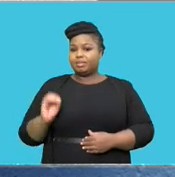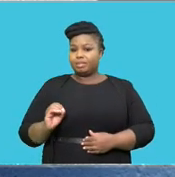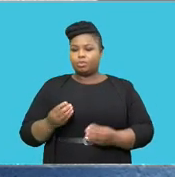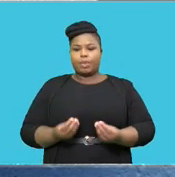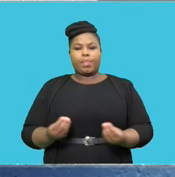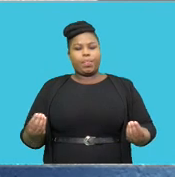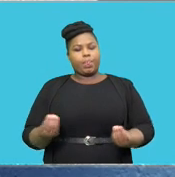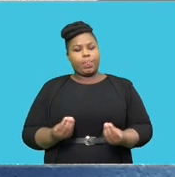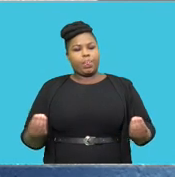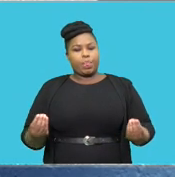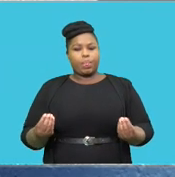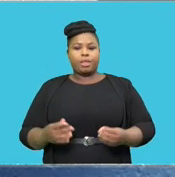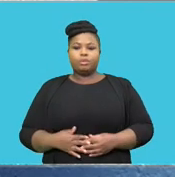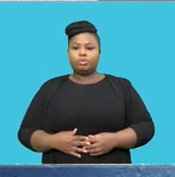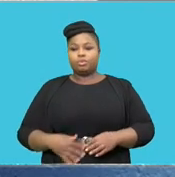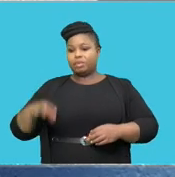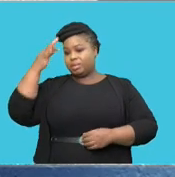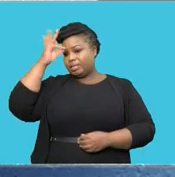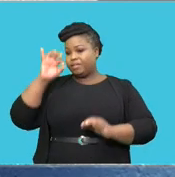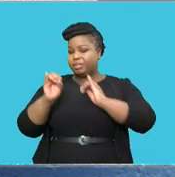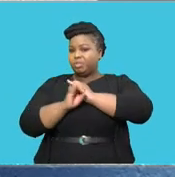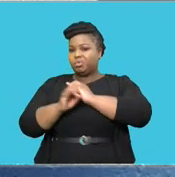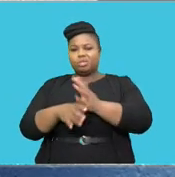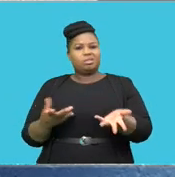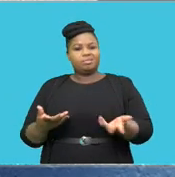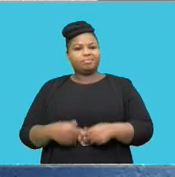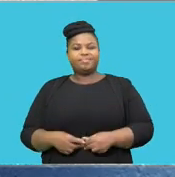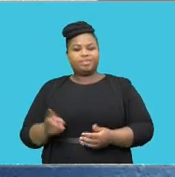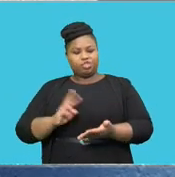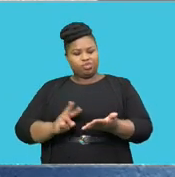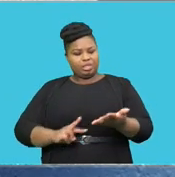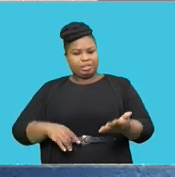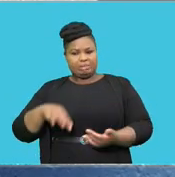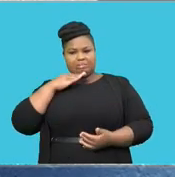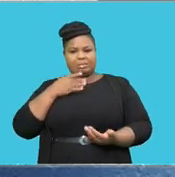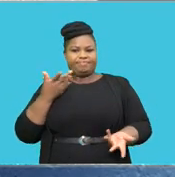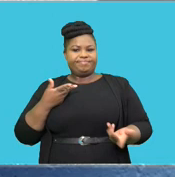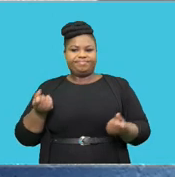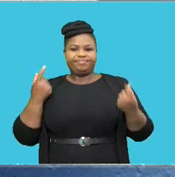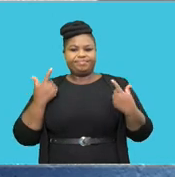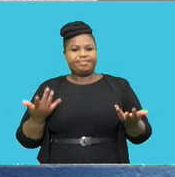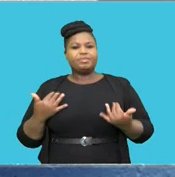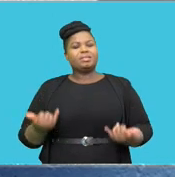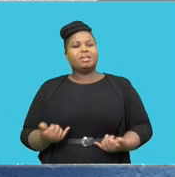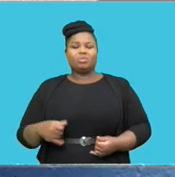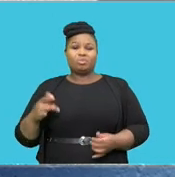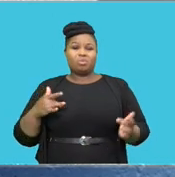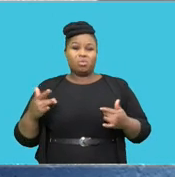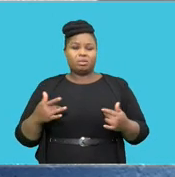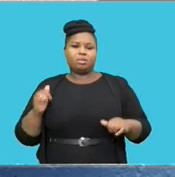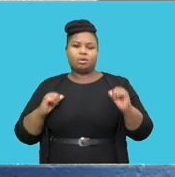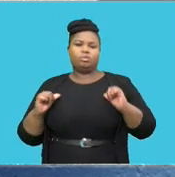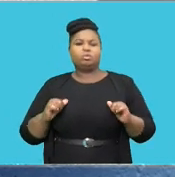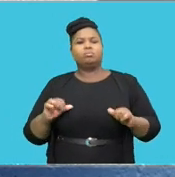children in public institutions cannot read for meaning. This is for us as ActionSA